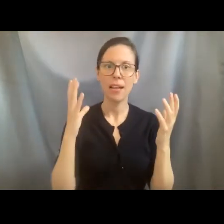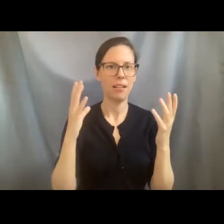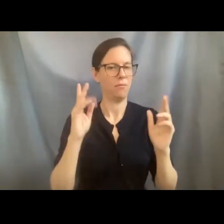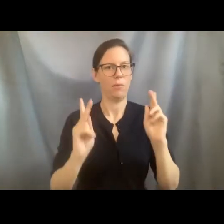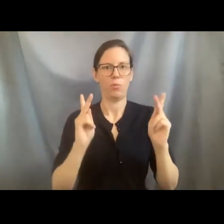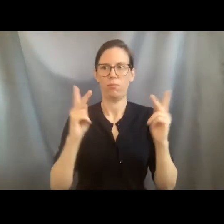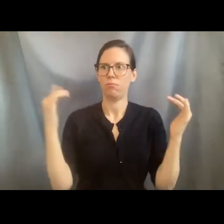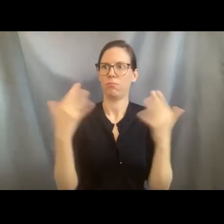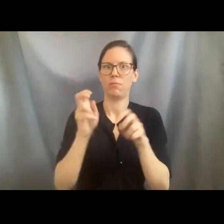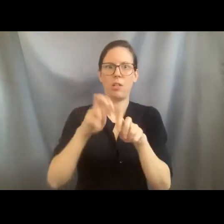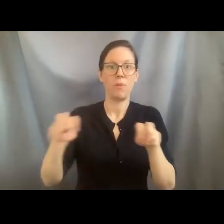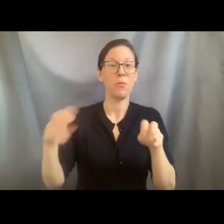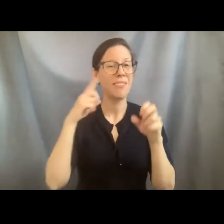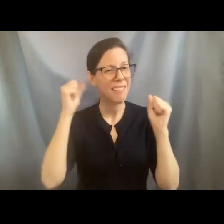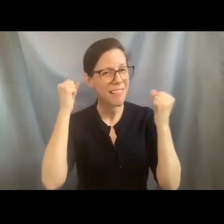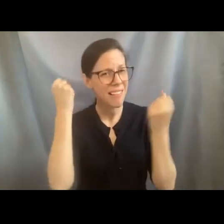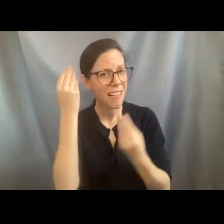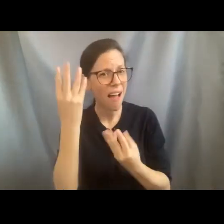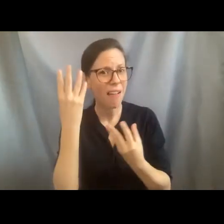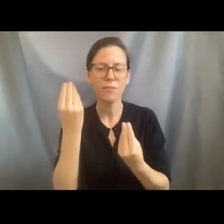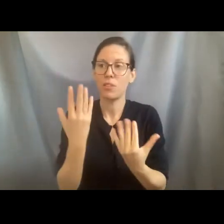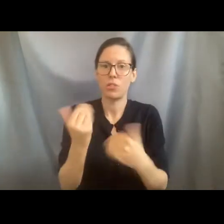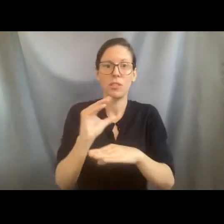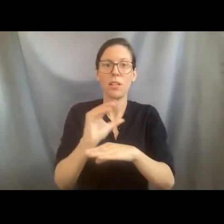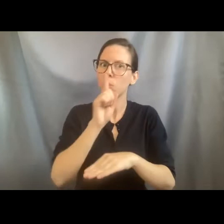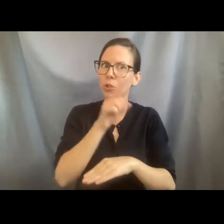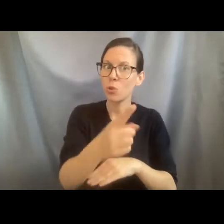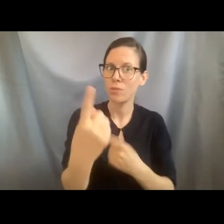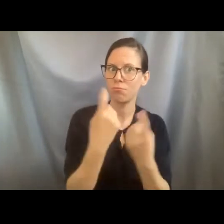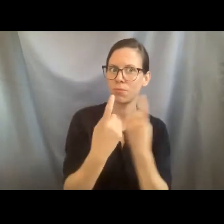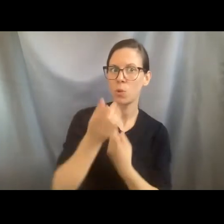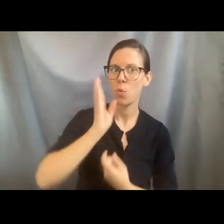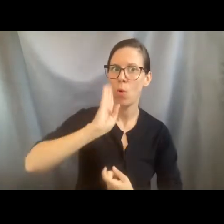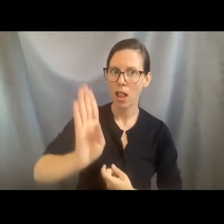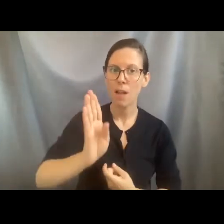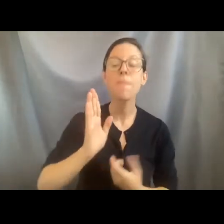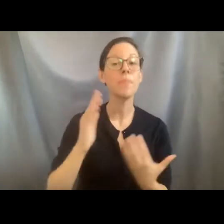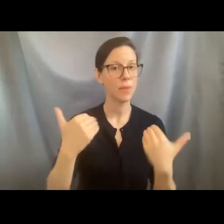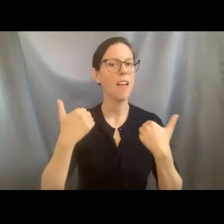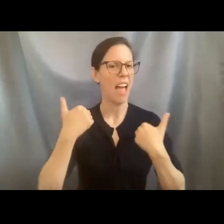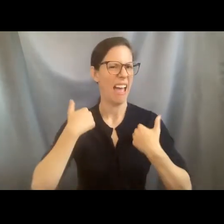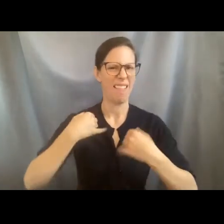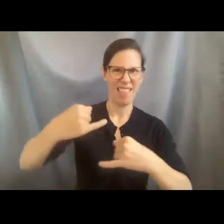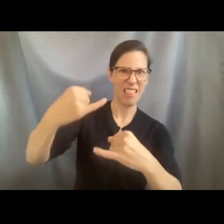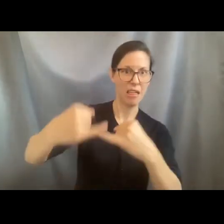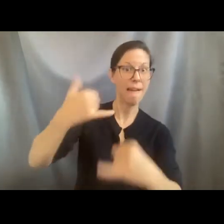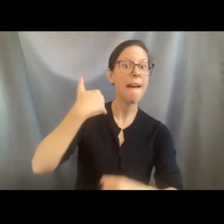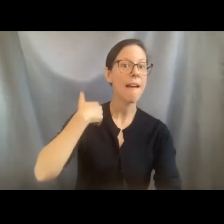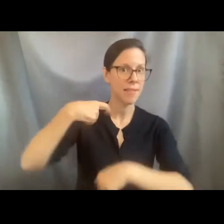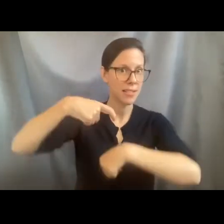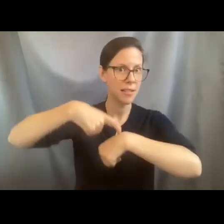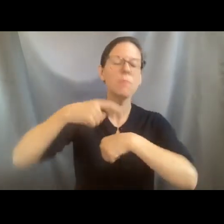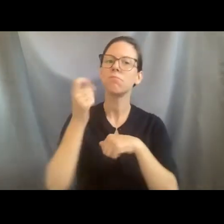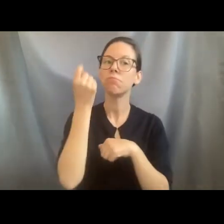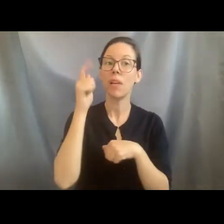and I'm sure you all will have so many questions for our panelists. And so we do have time at the end of this